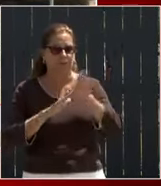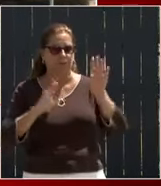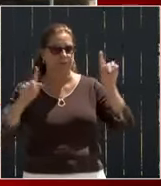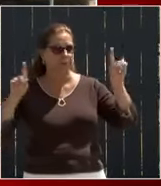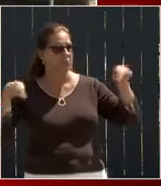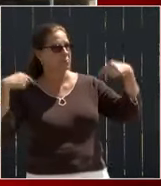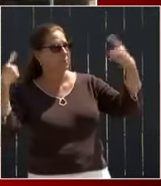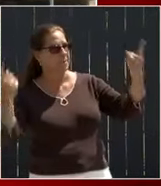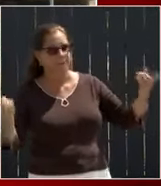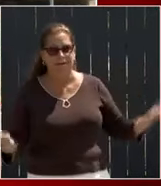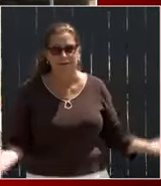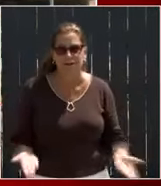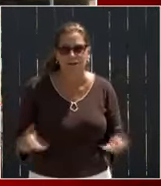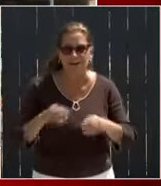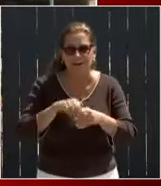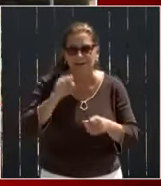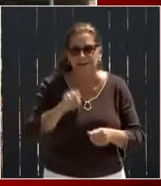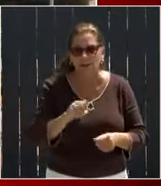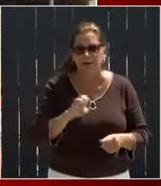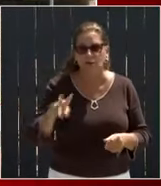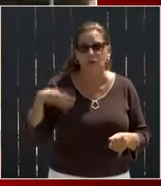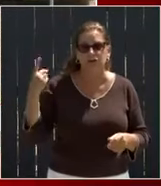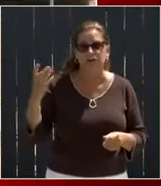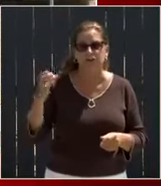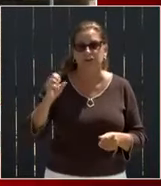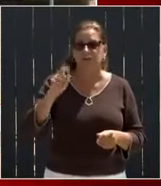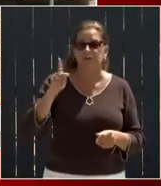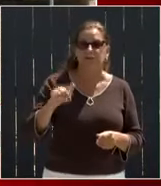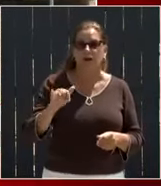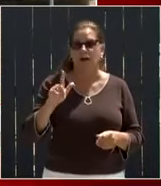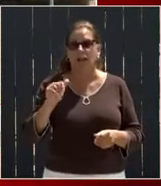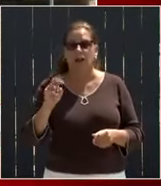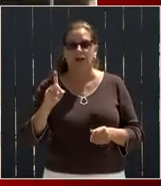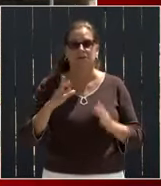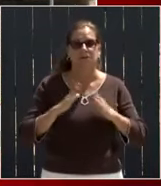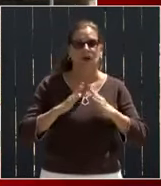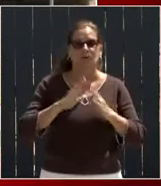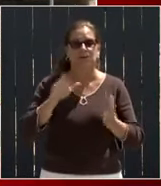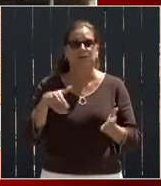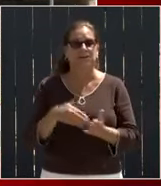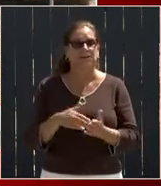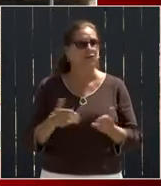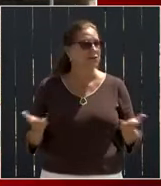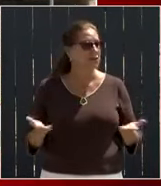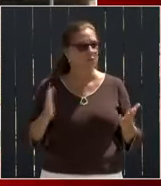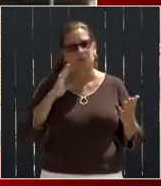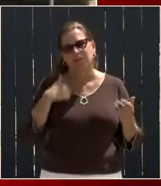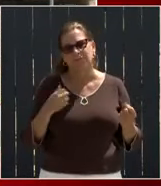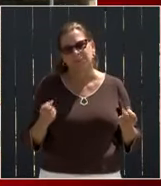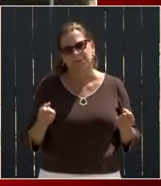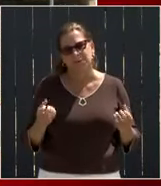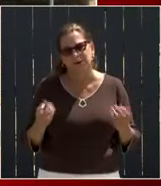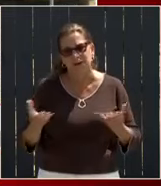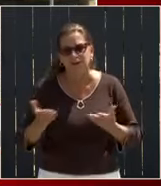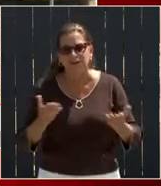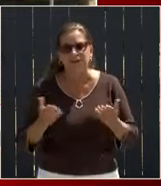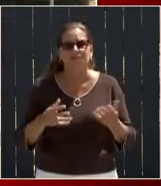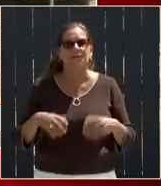Washington, D.C., Skyland Town Center will provide much-needed services and amenities to the communities of Wards 7 and